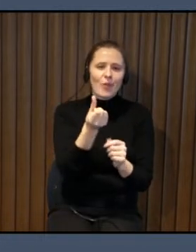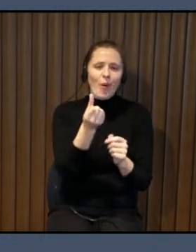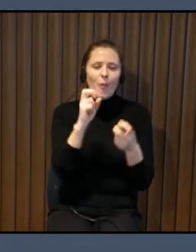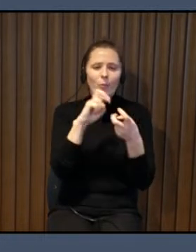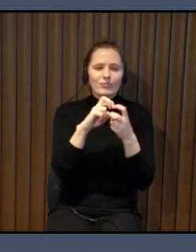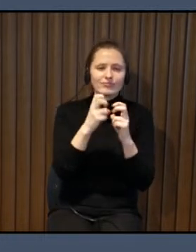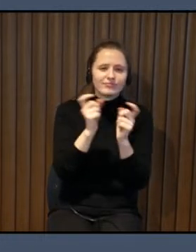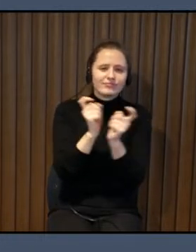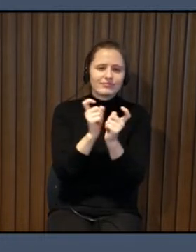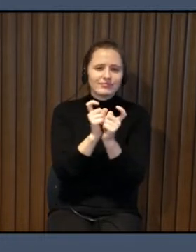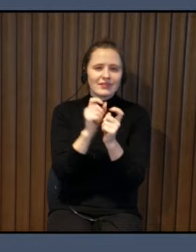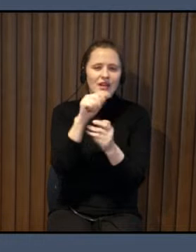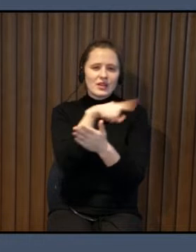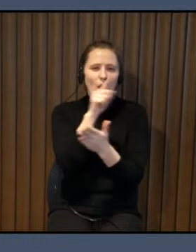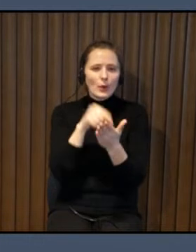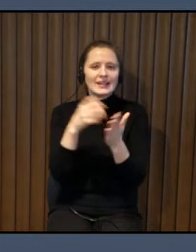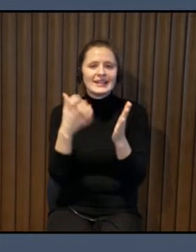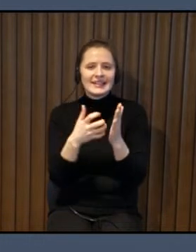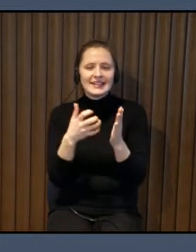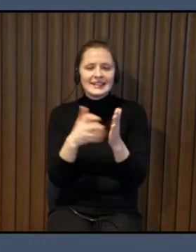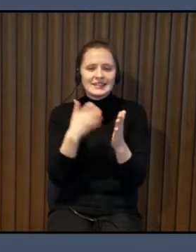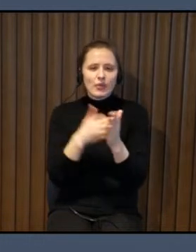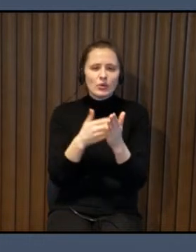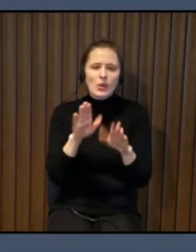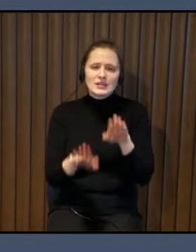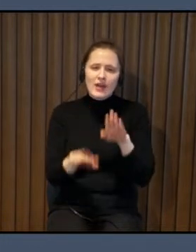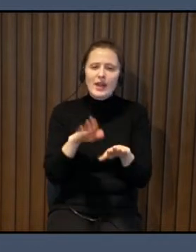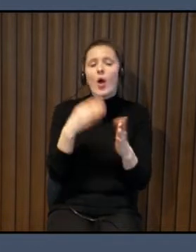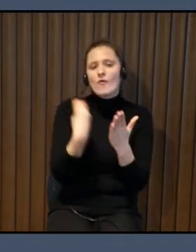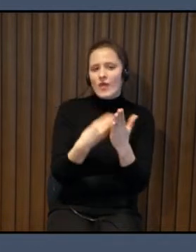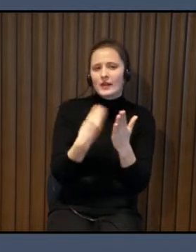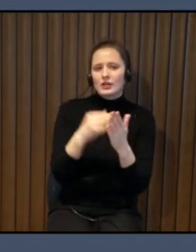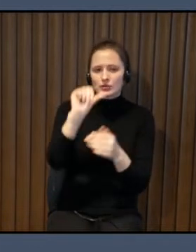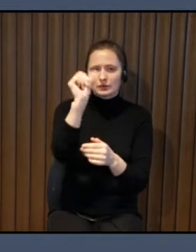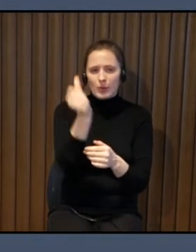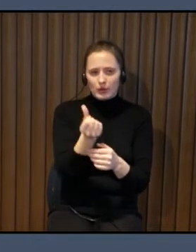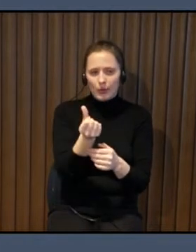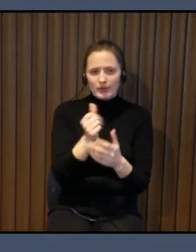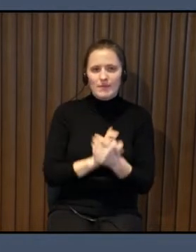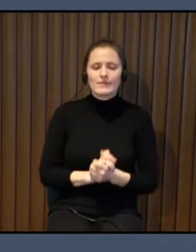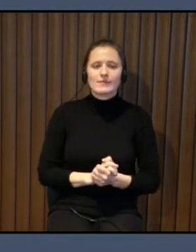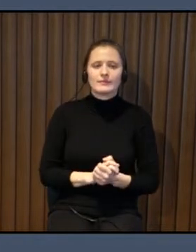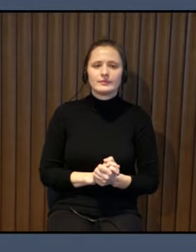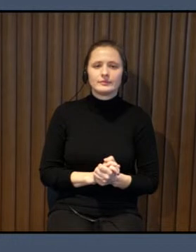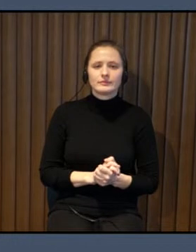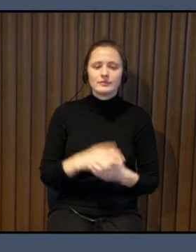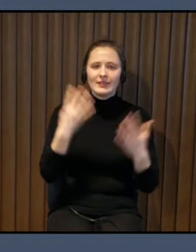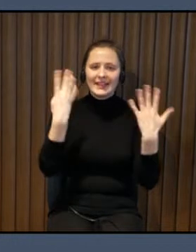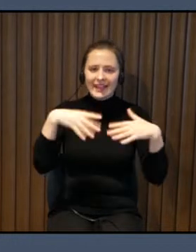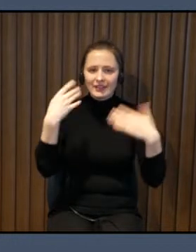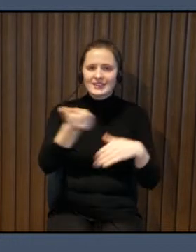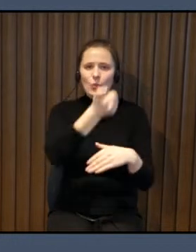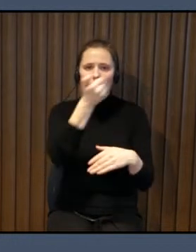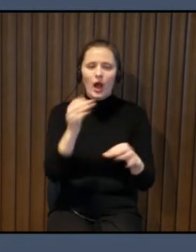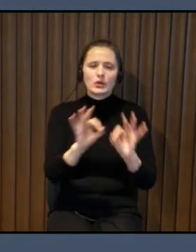There are cases of collision, and when collision is there, we evaluate and